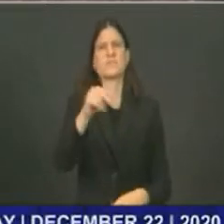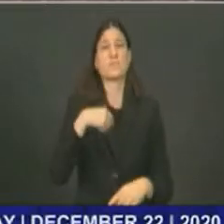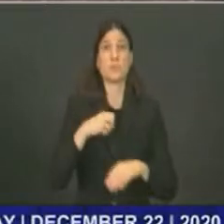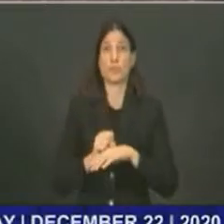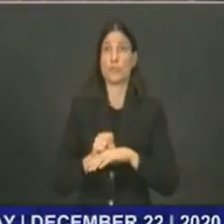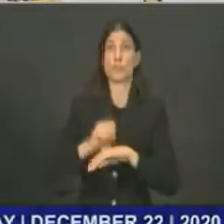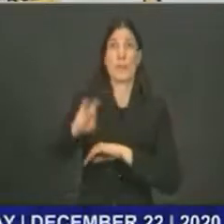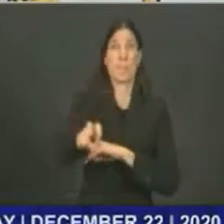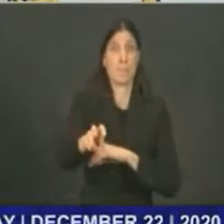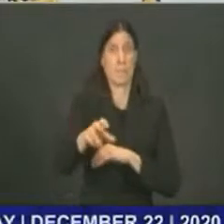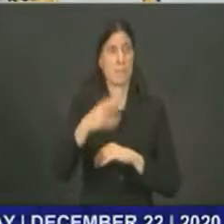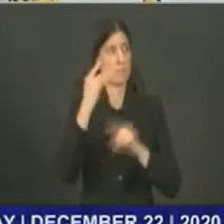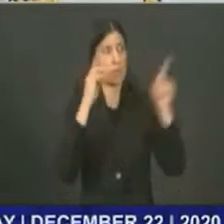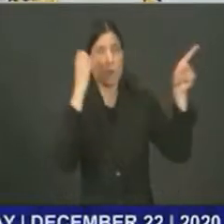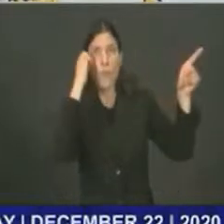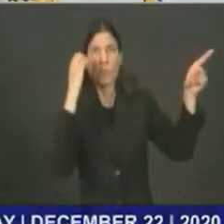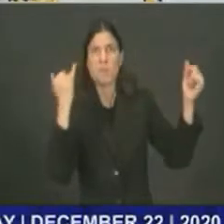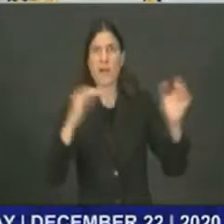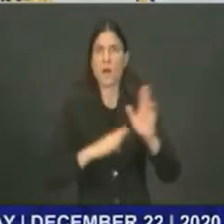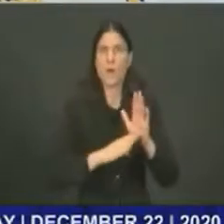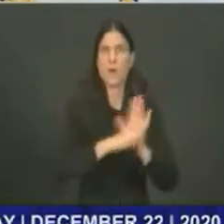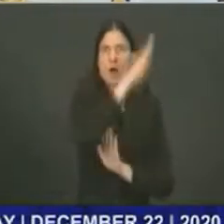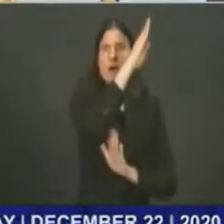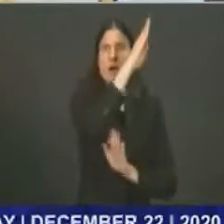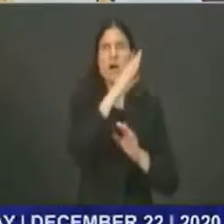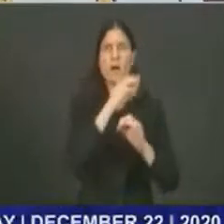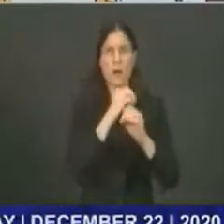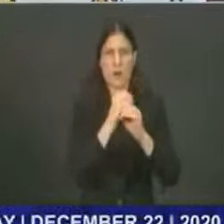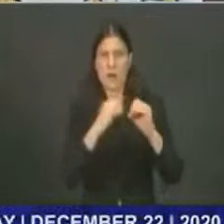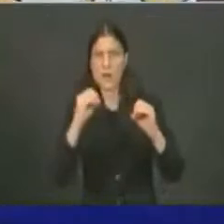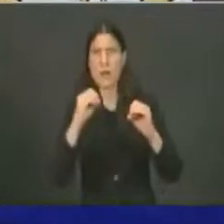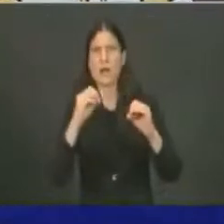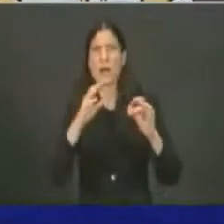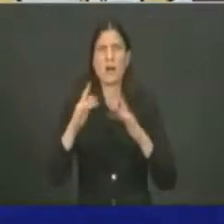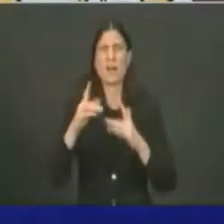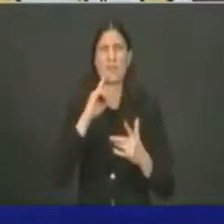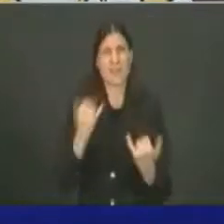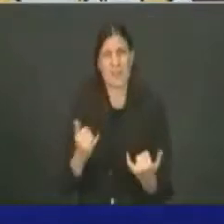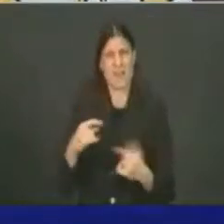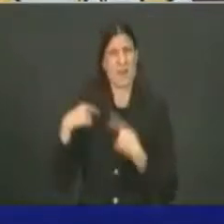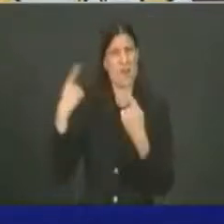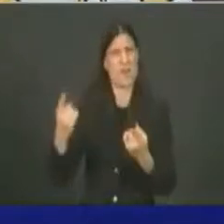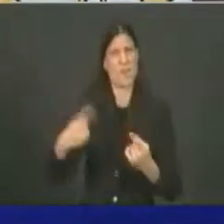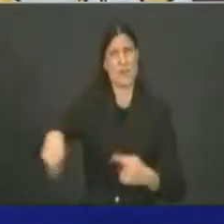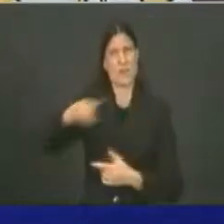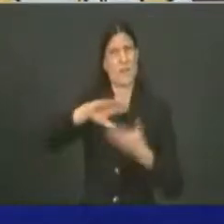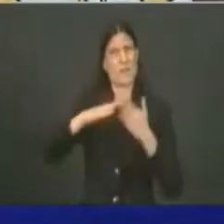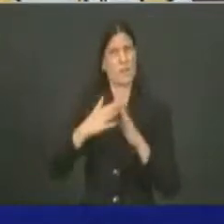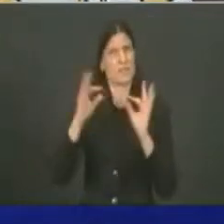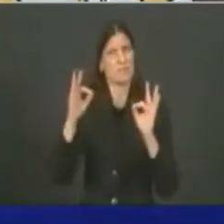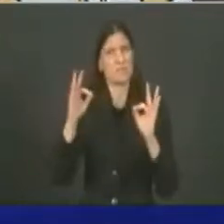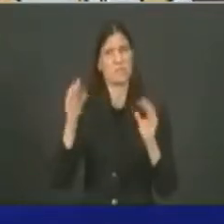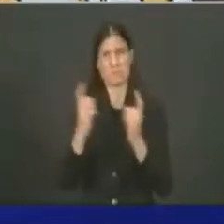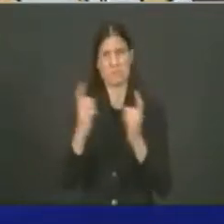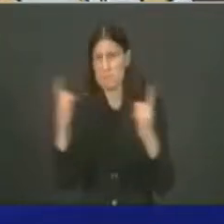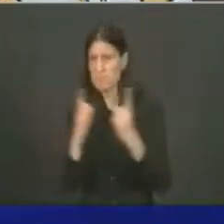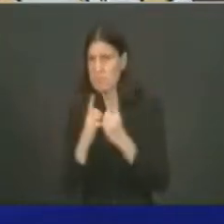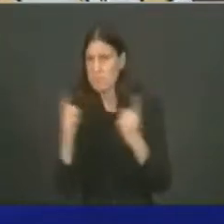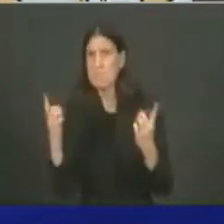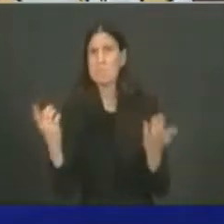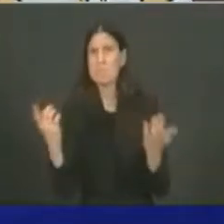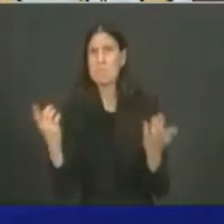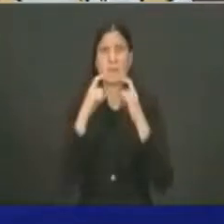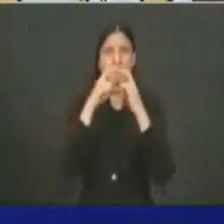I think that everything that we are doing with mask wearing, distancing, et cetera, ought to be effective. But